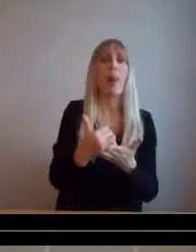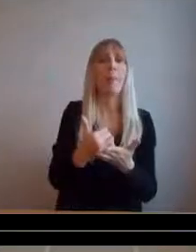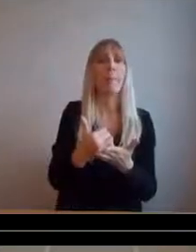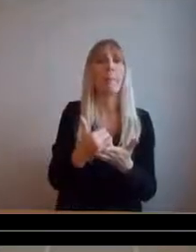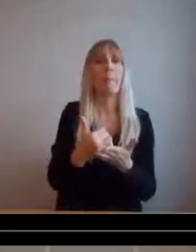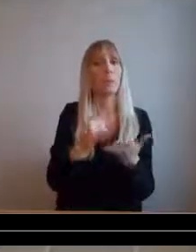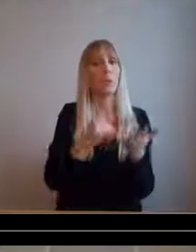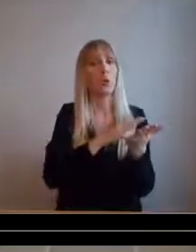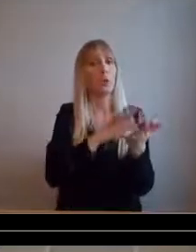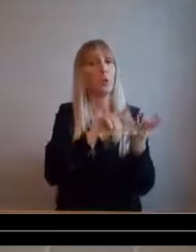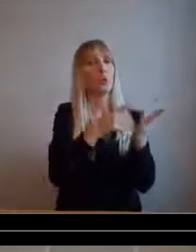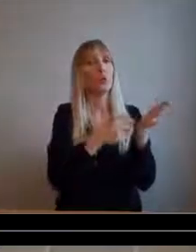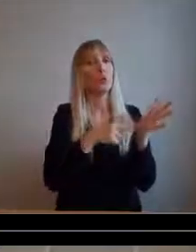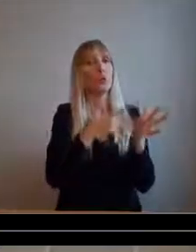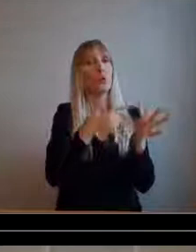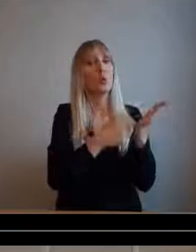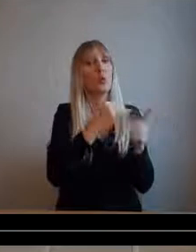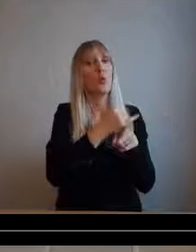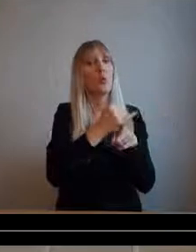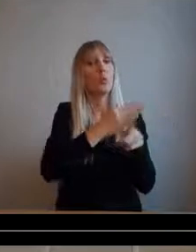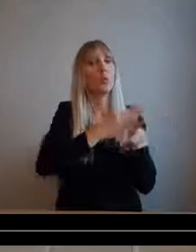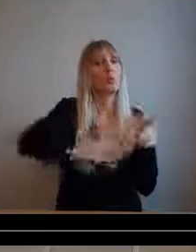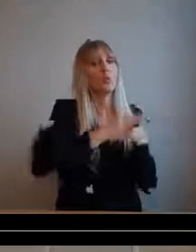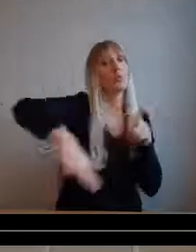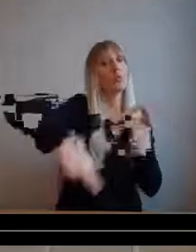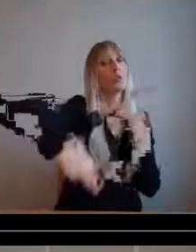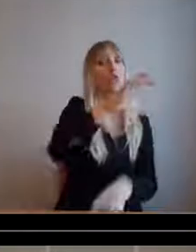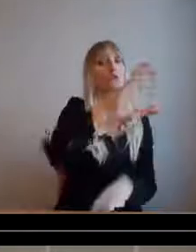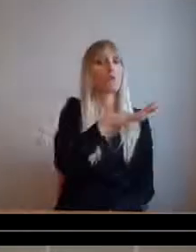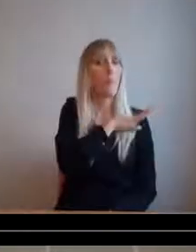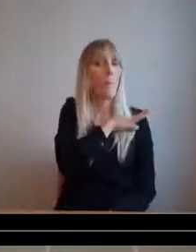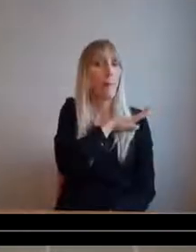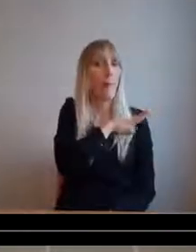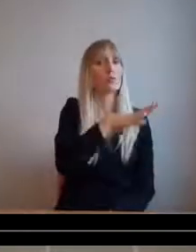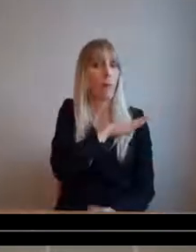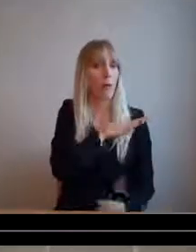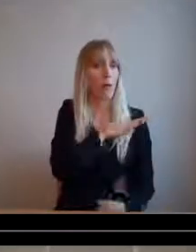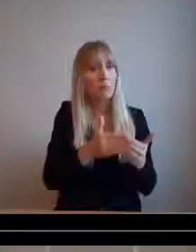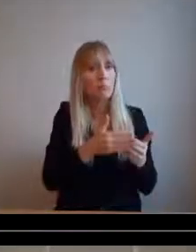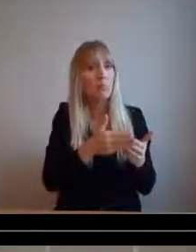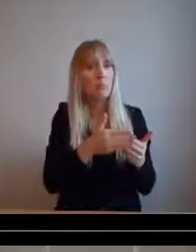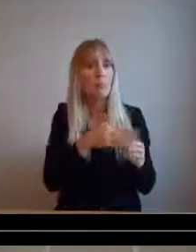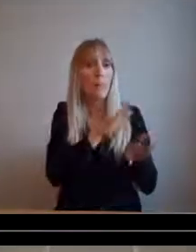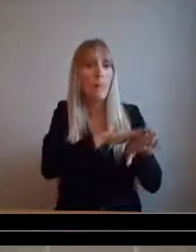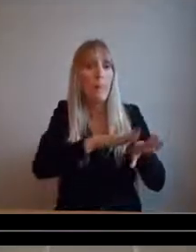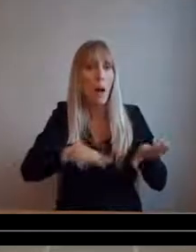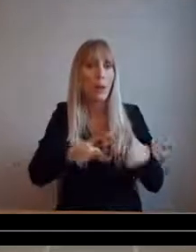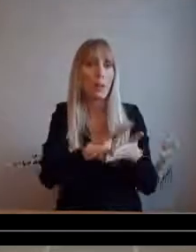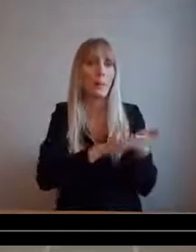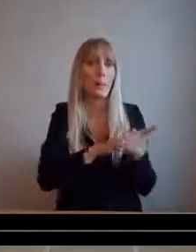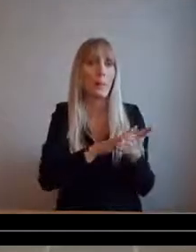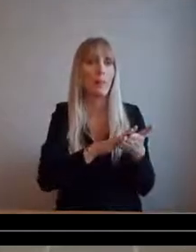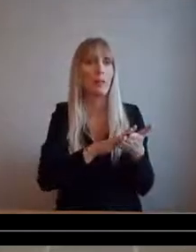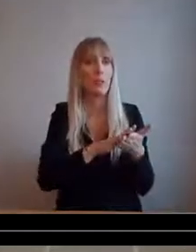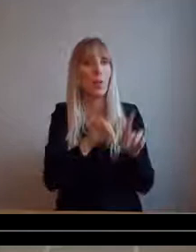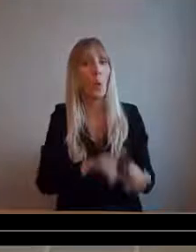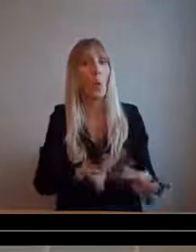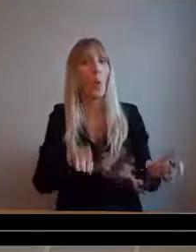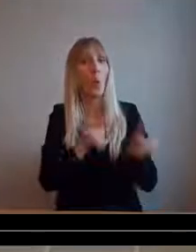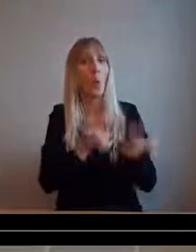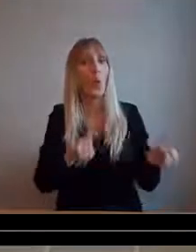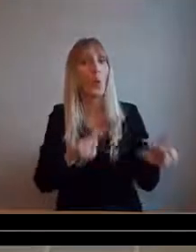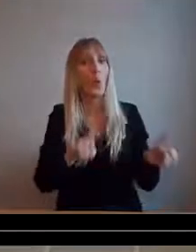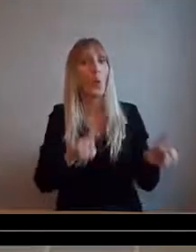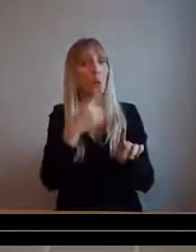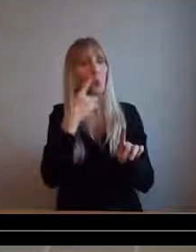Park and the visitor centre. And the parking area will provide another point from which to explore the